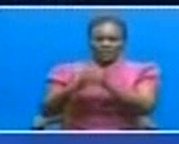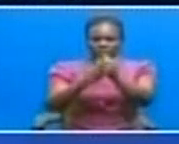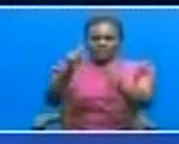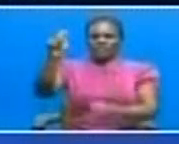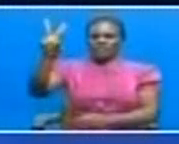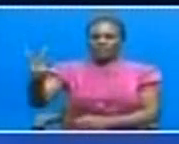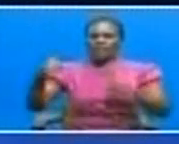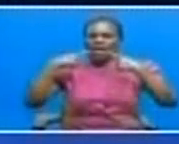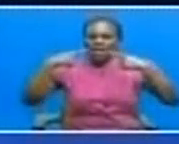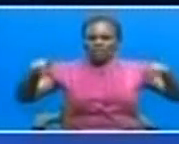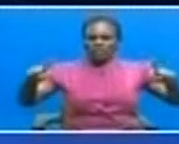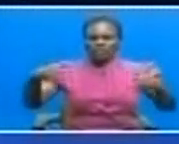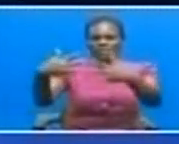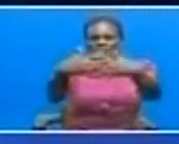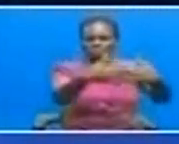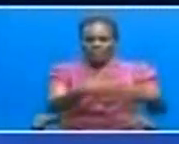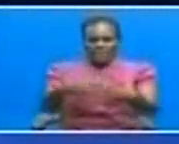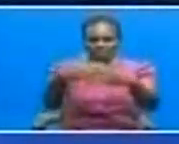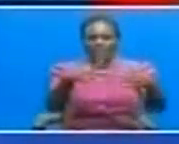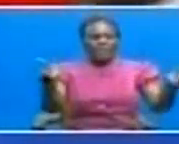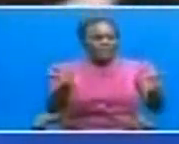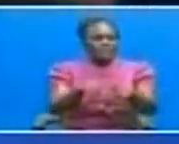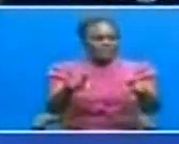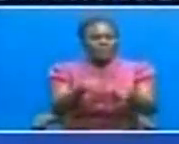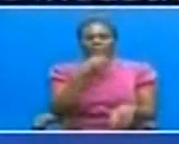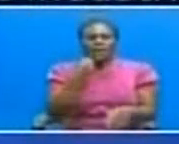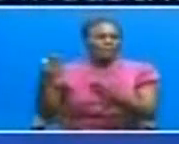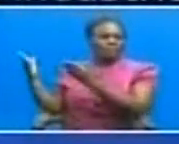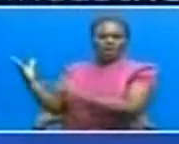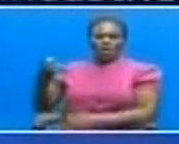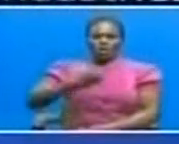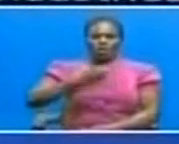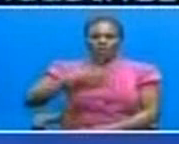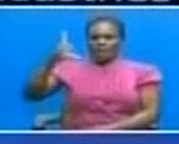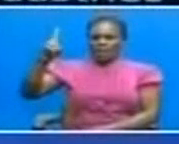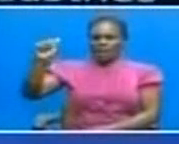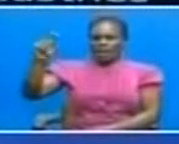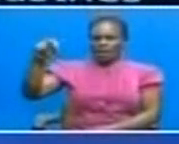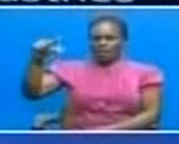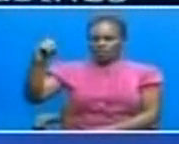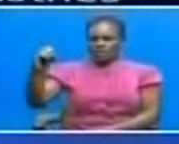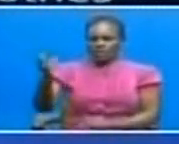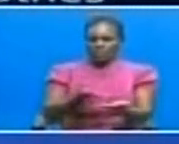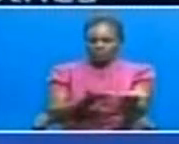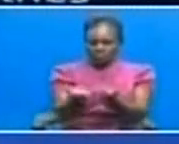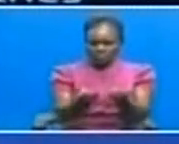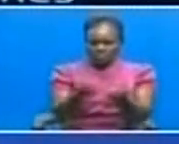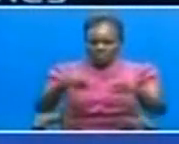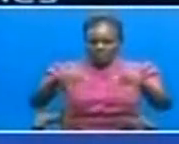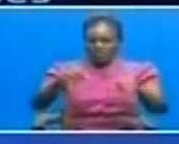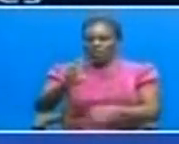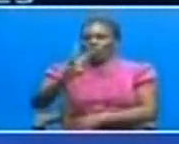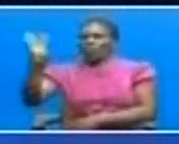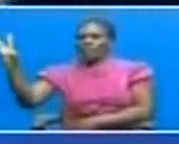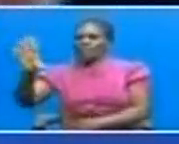television broadcaster in America, and Aliko Dangote, owner of Dangote Industries, a leading supplier of cement in West